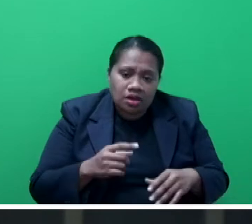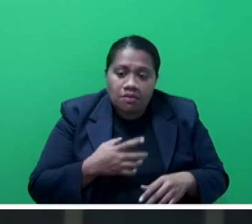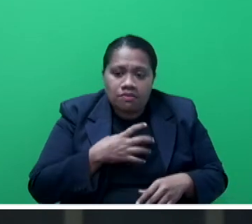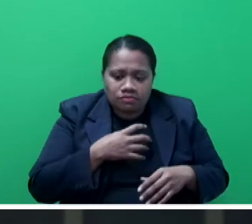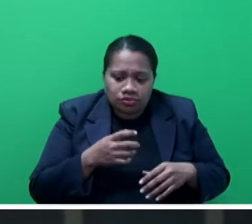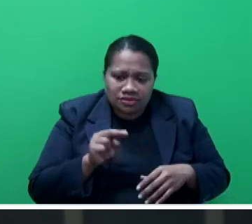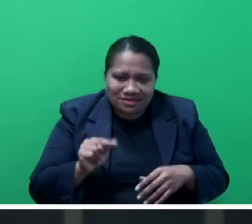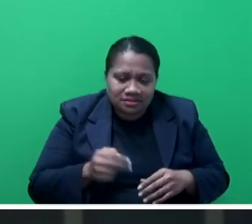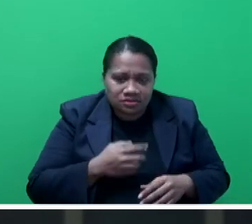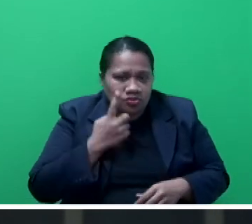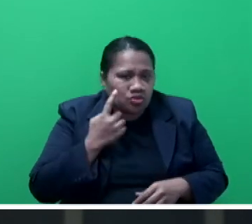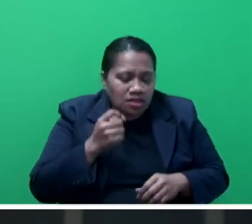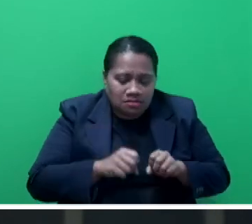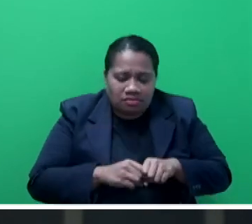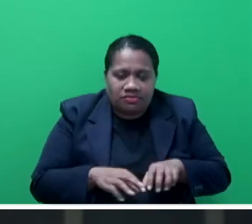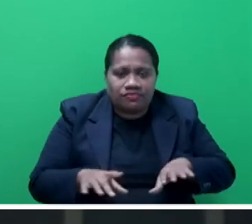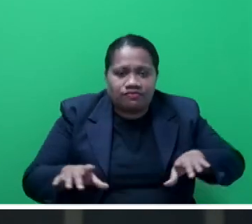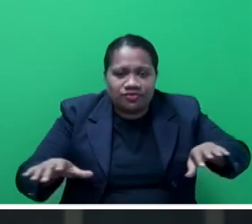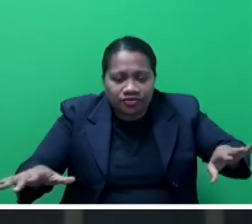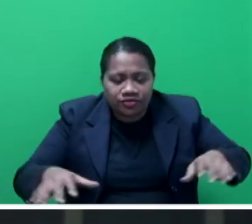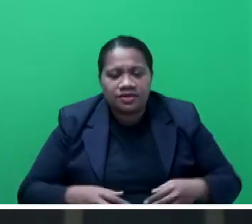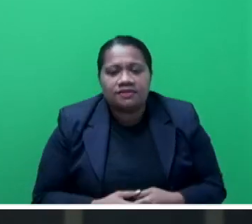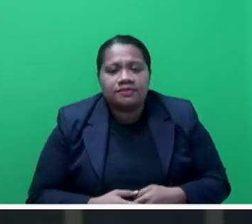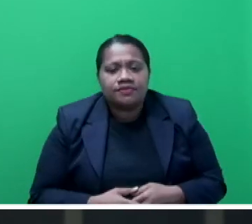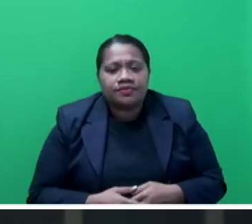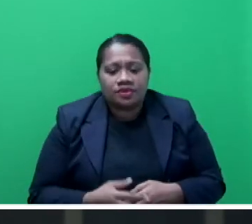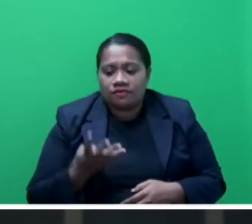capacity to supply an additional 40